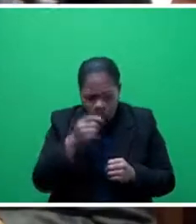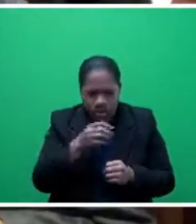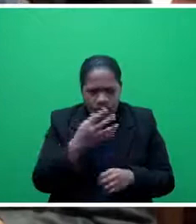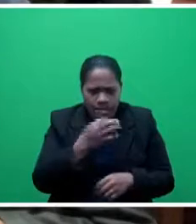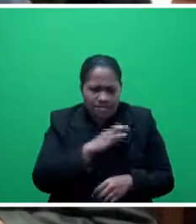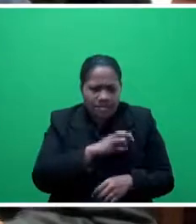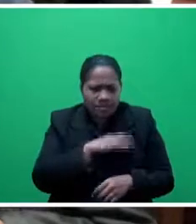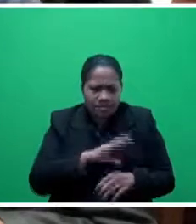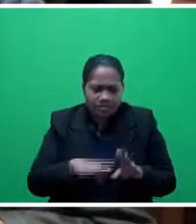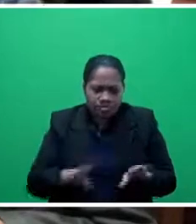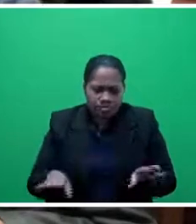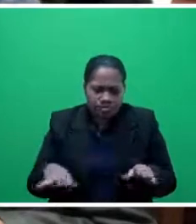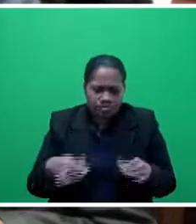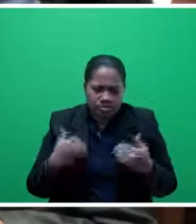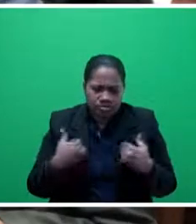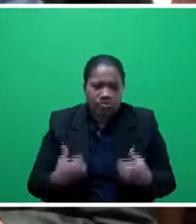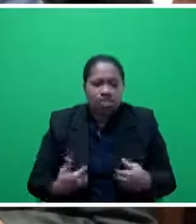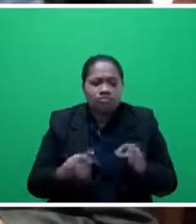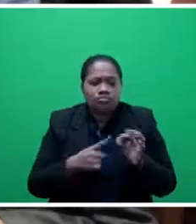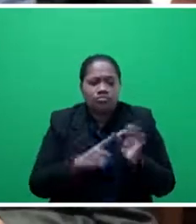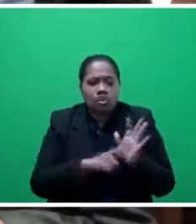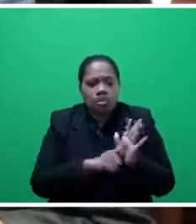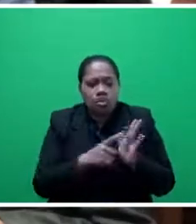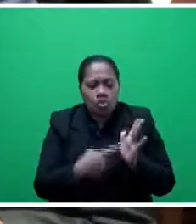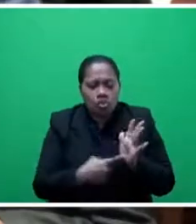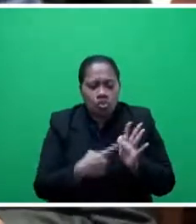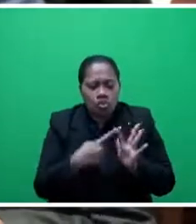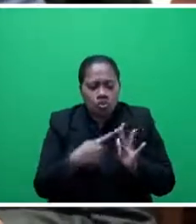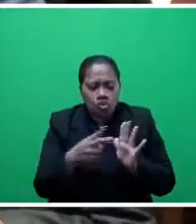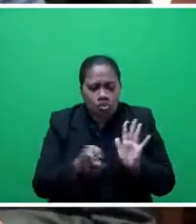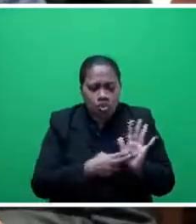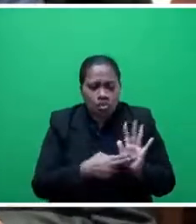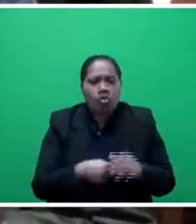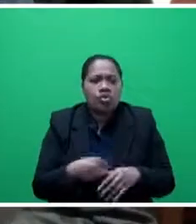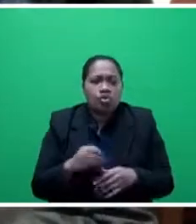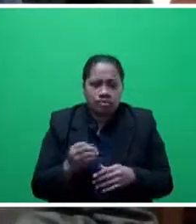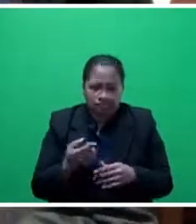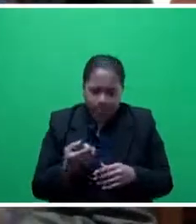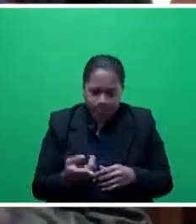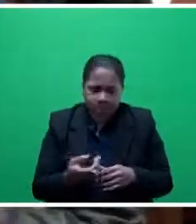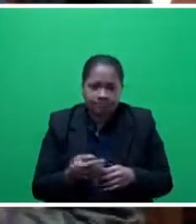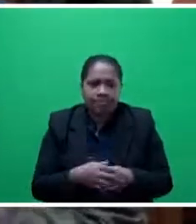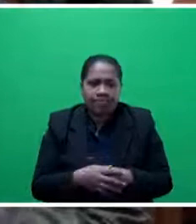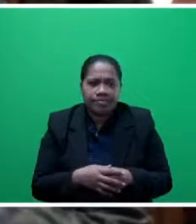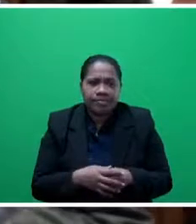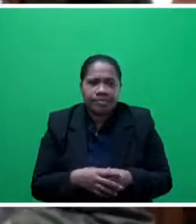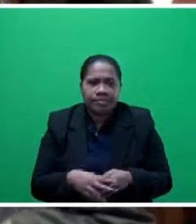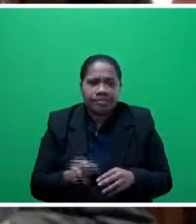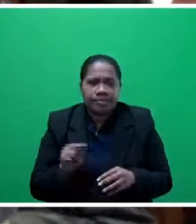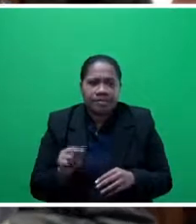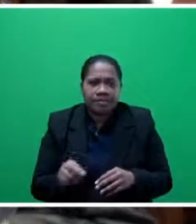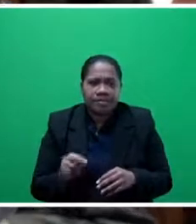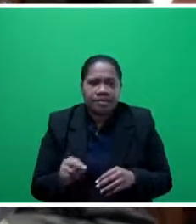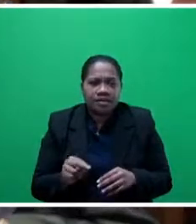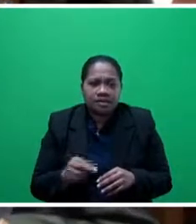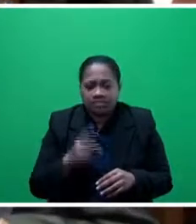which is milk in protein and so on. Of course, the argument being is sweetened, yet the fact is that we need people to get access to cheaper sweetened